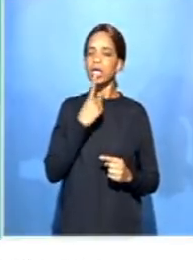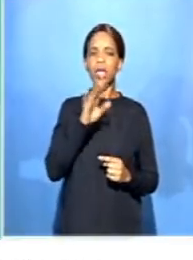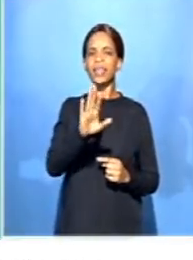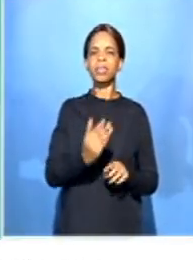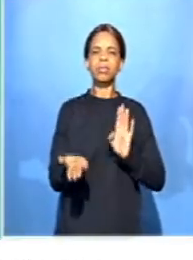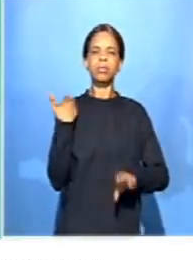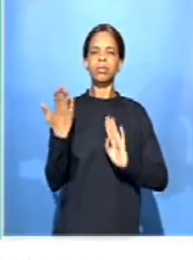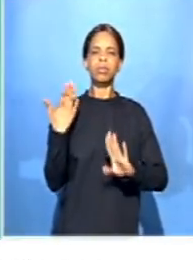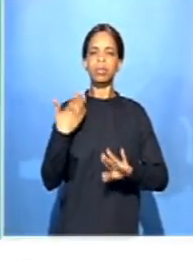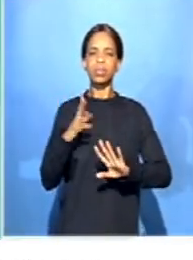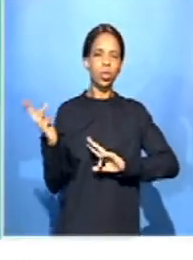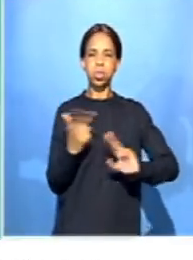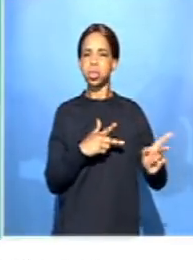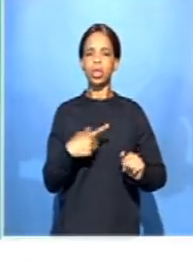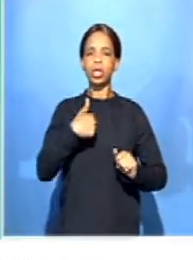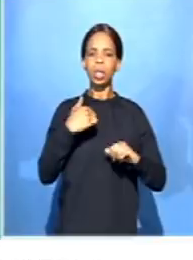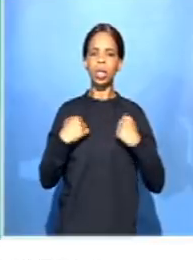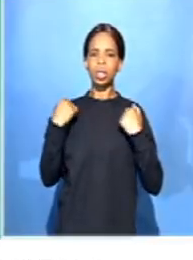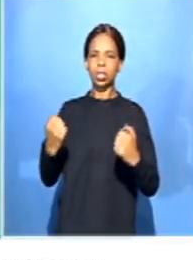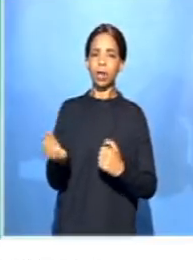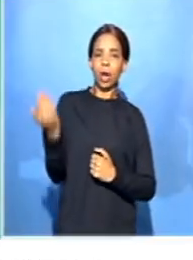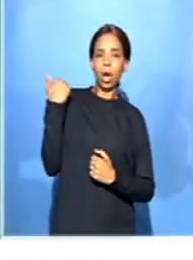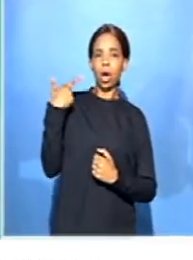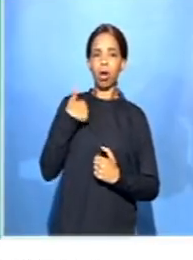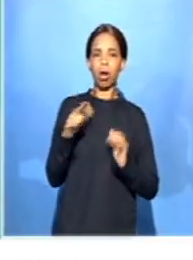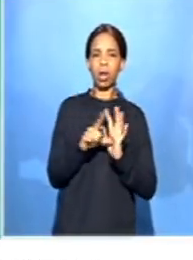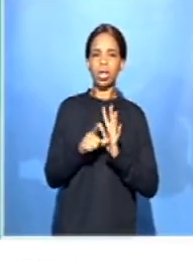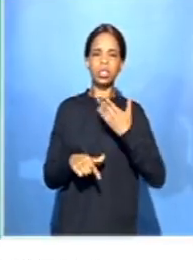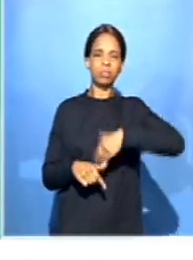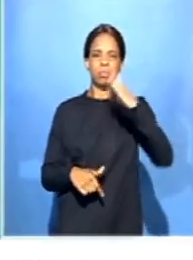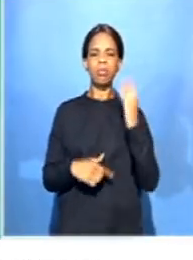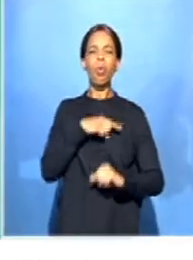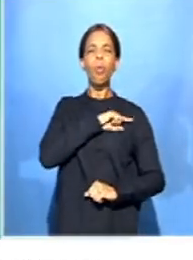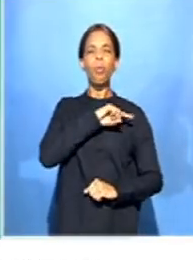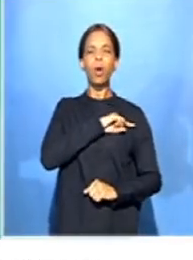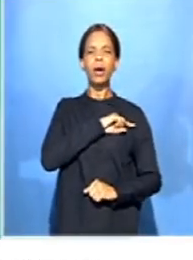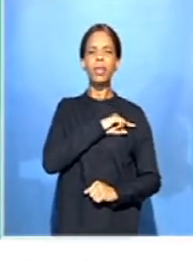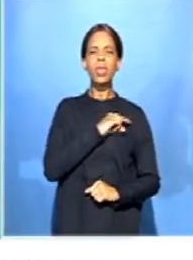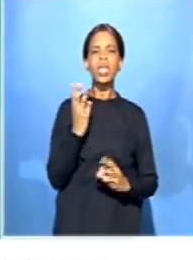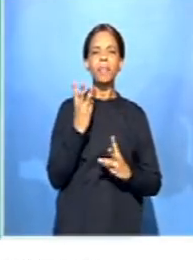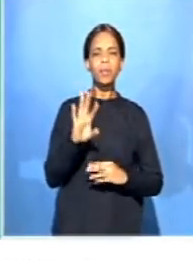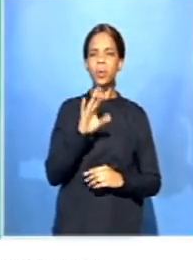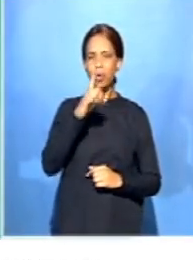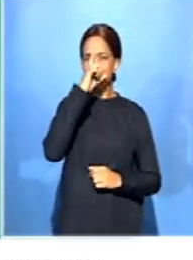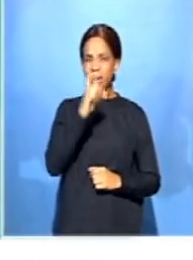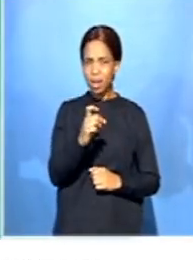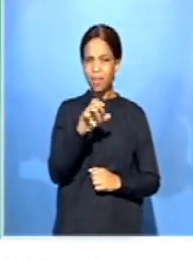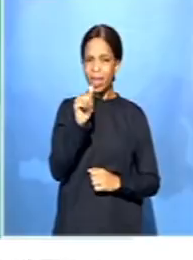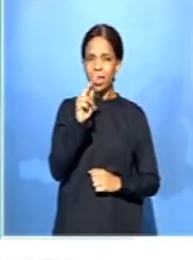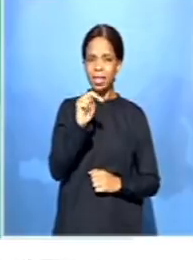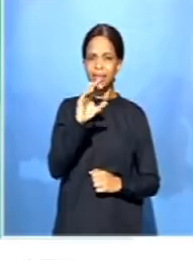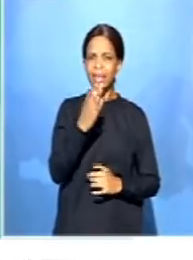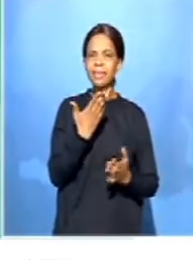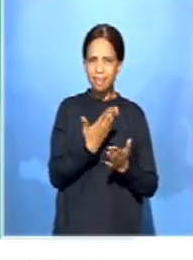aside. I'm driving, and how humpota di license? Kona leba tuapa sa dumeleng kore ANC can deliver. Nali wana rahubua lebon